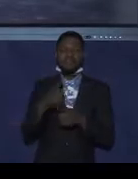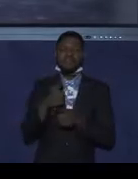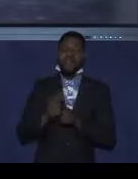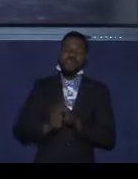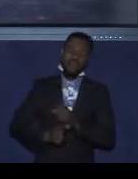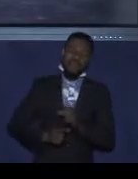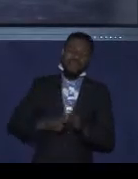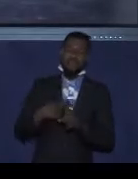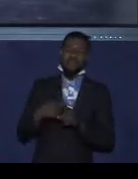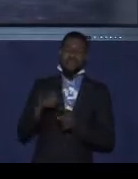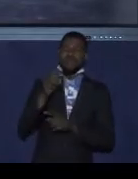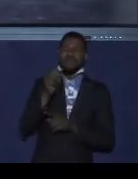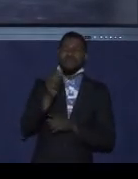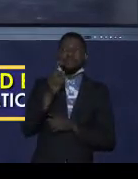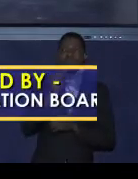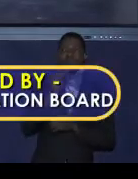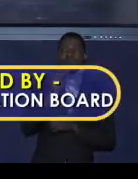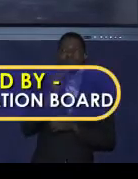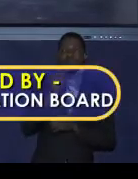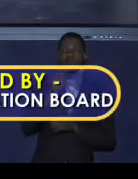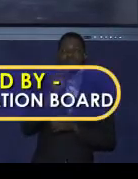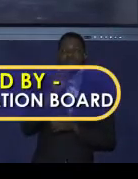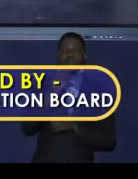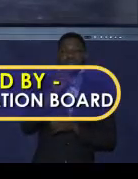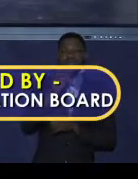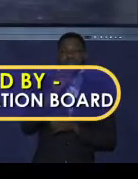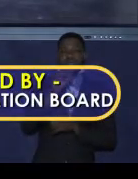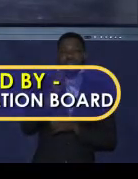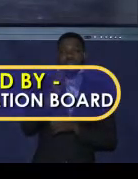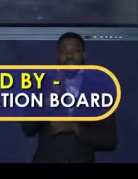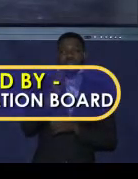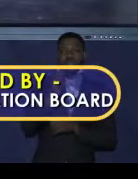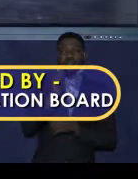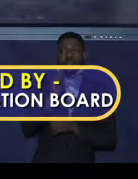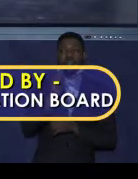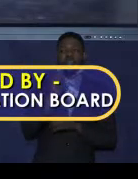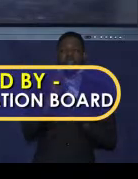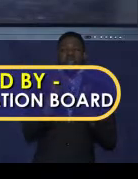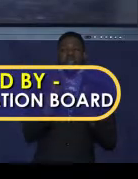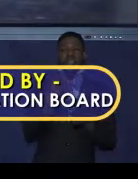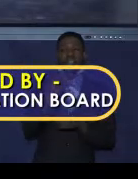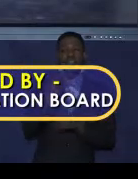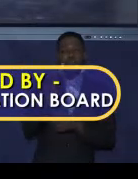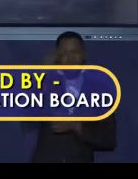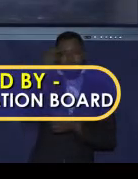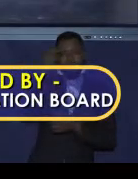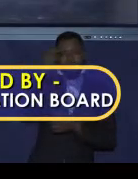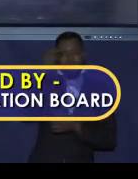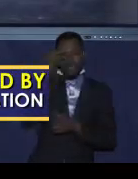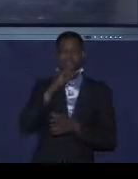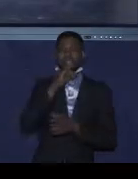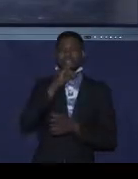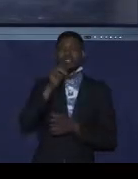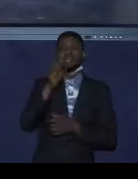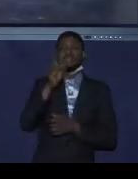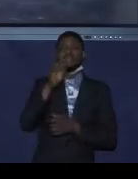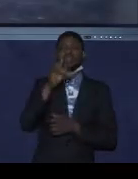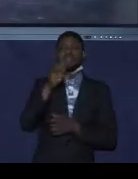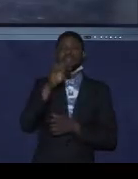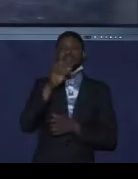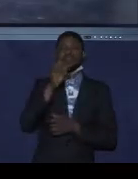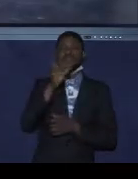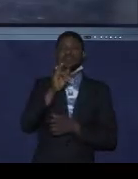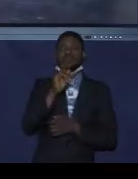then you're suffering from amnesia. You're suffering from what? Amnesia. Loss of memory is amnesia.